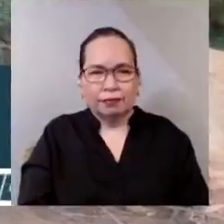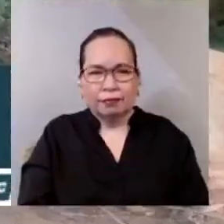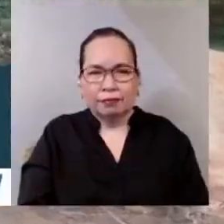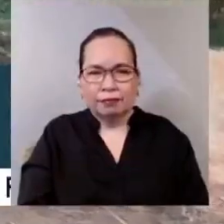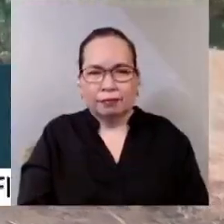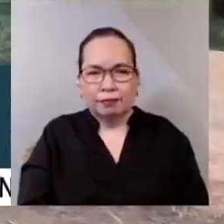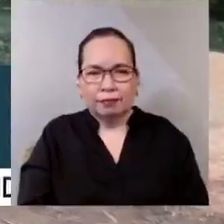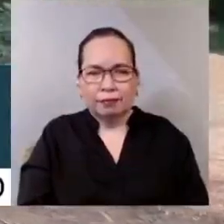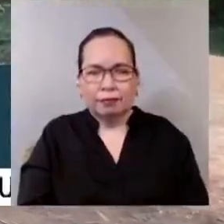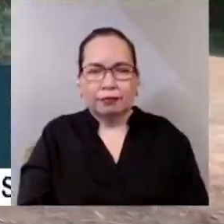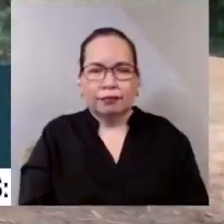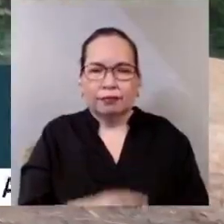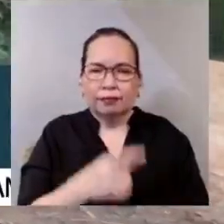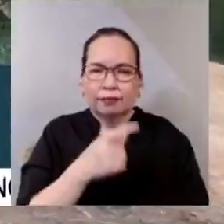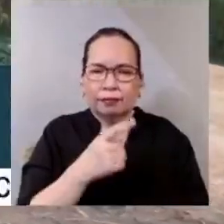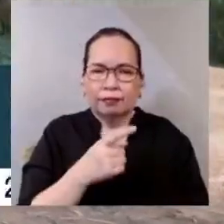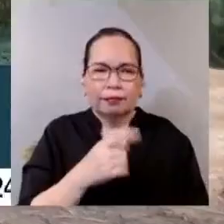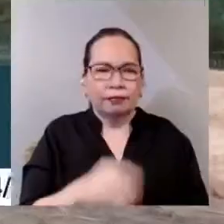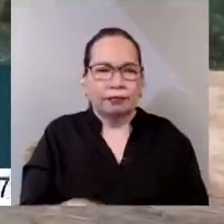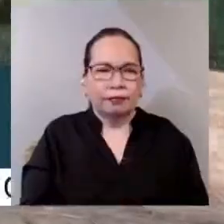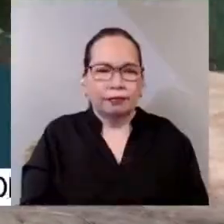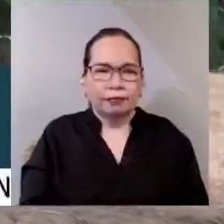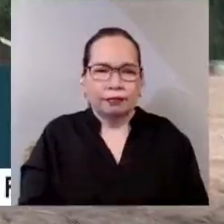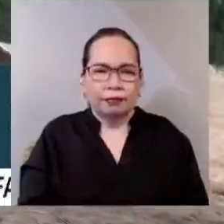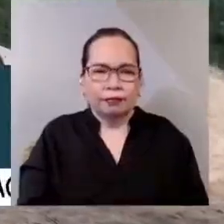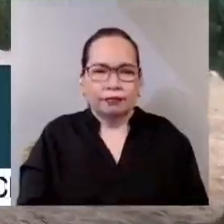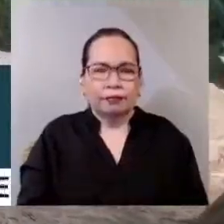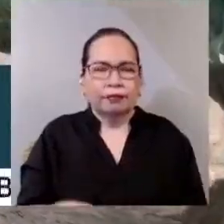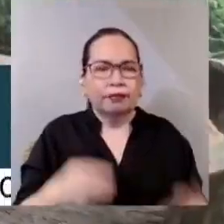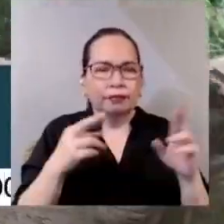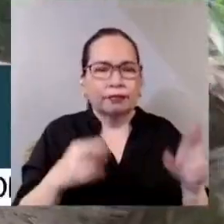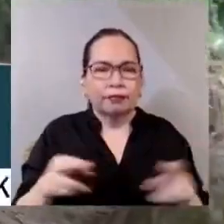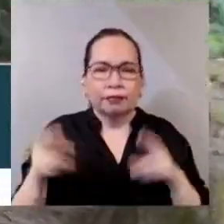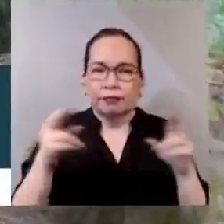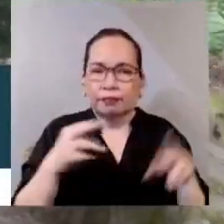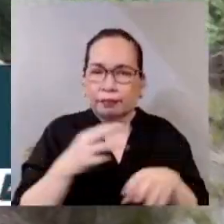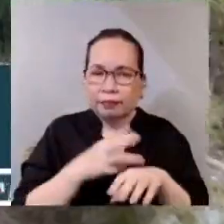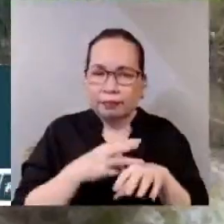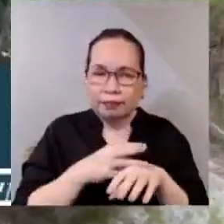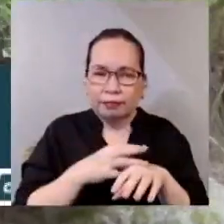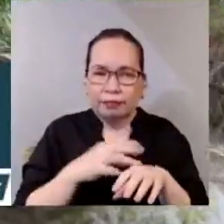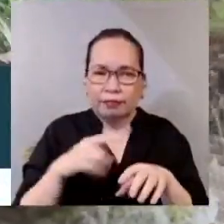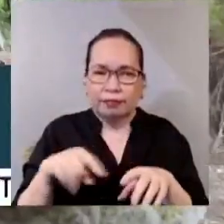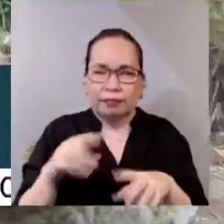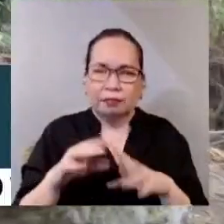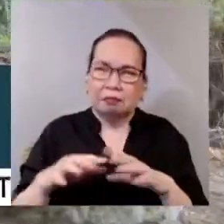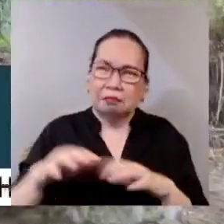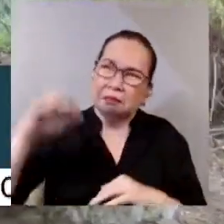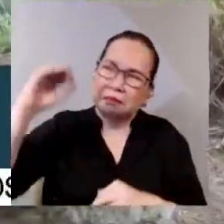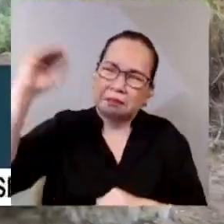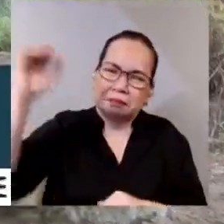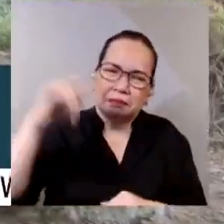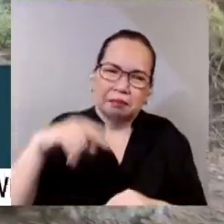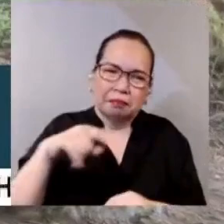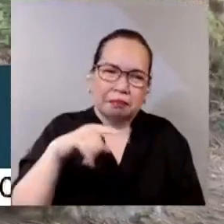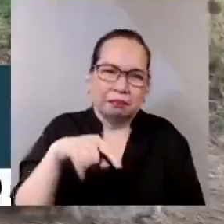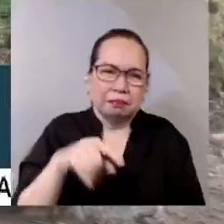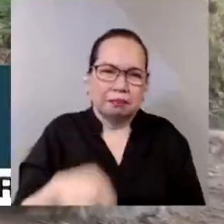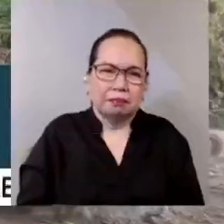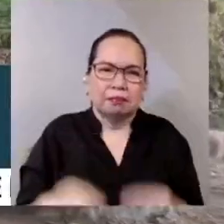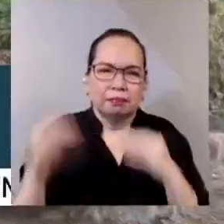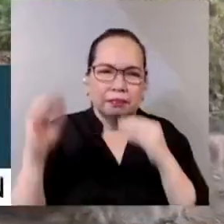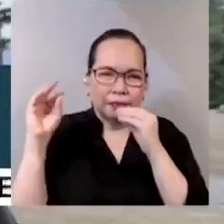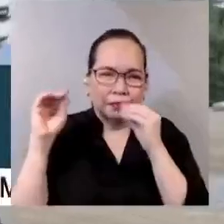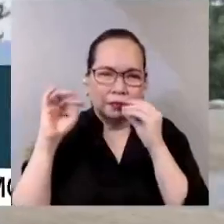With her wild twig hair and a body made of recycled wooden pallets, a giant troll named Bron Idem is playing her flute on the shore of